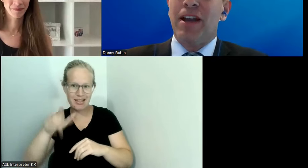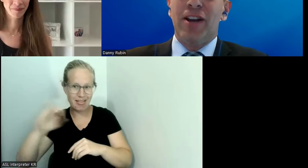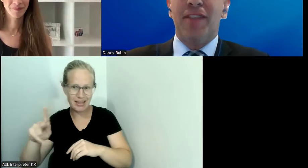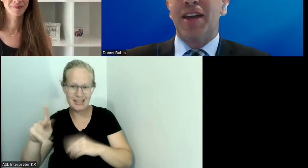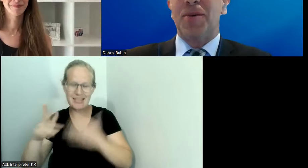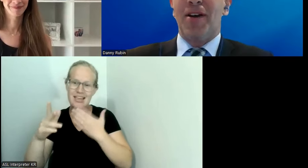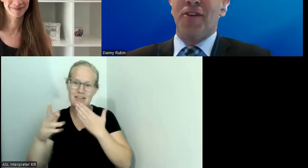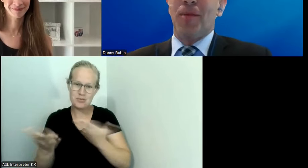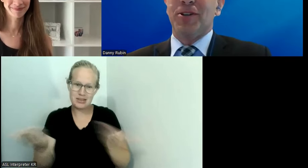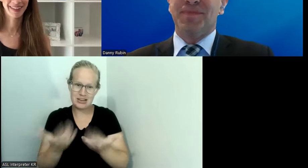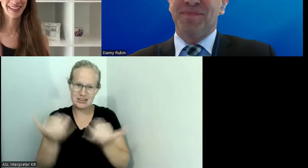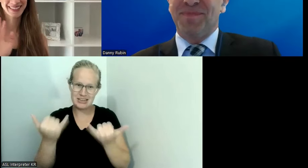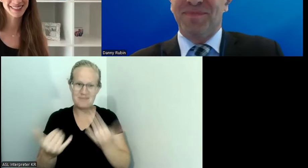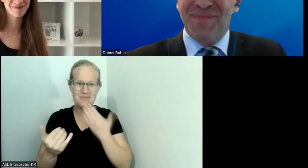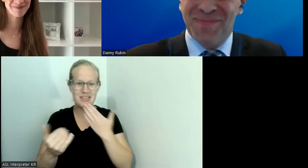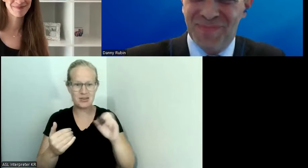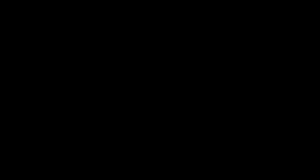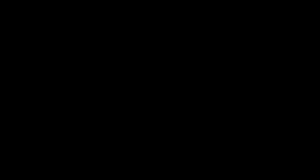thank you for being here today. Thank you, Aaron, very much. Thank you.